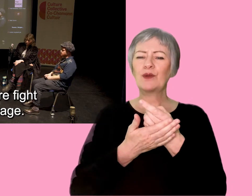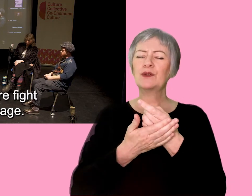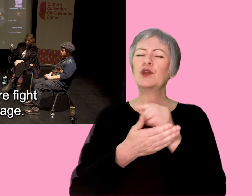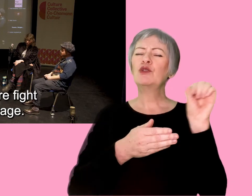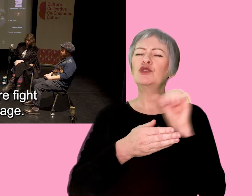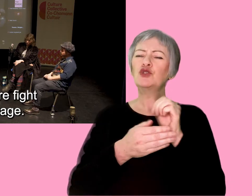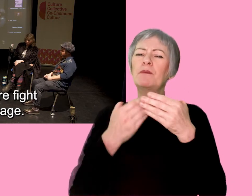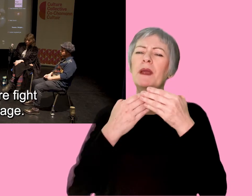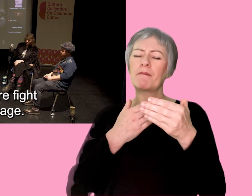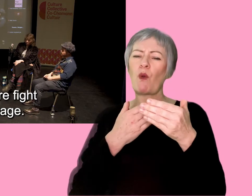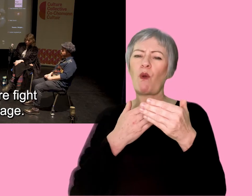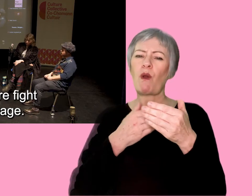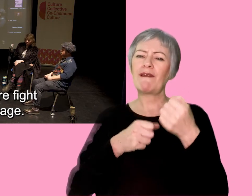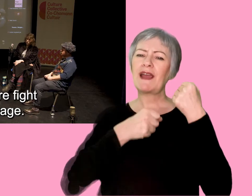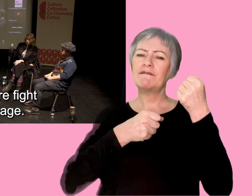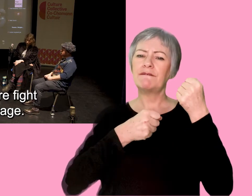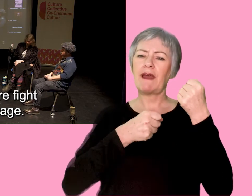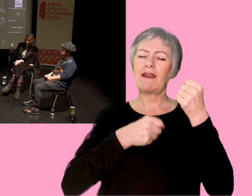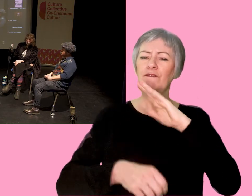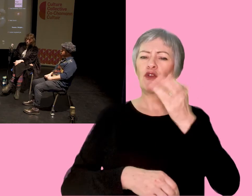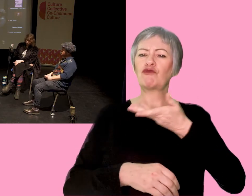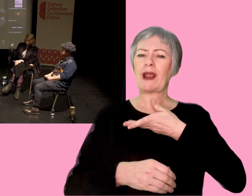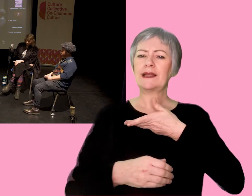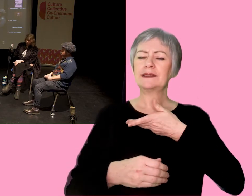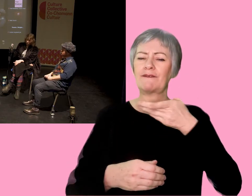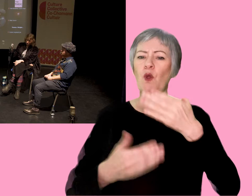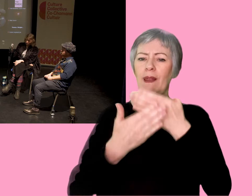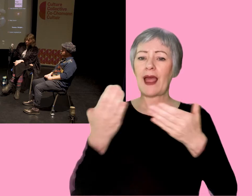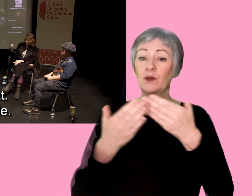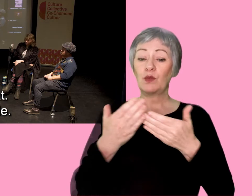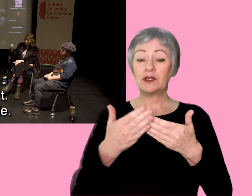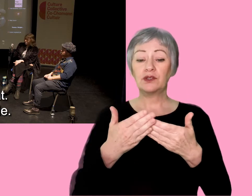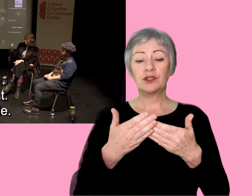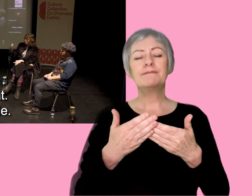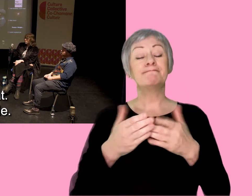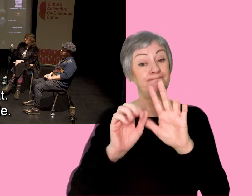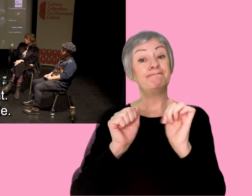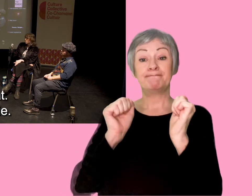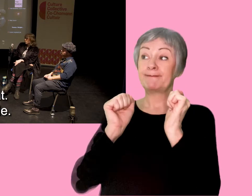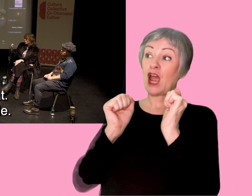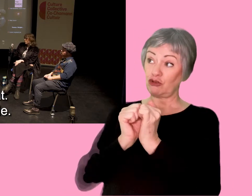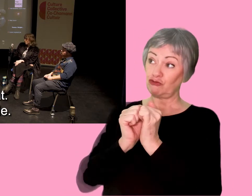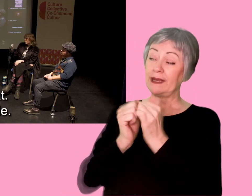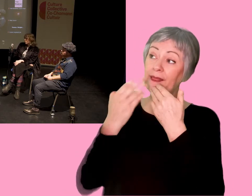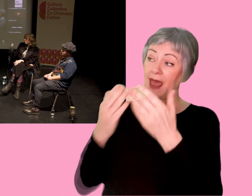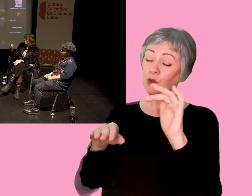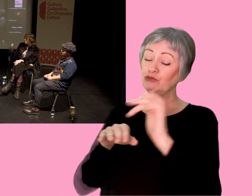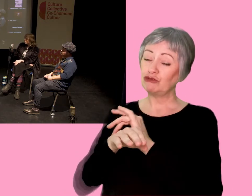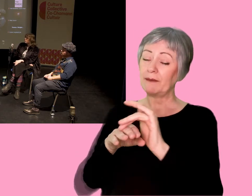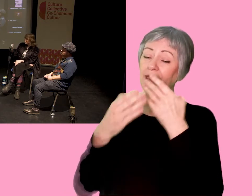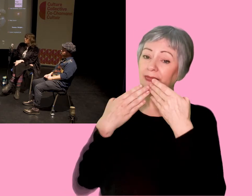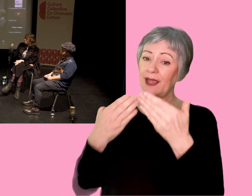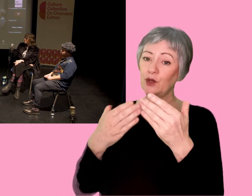more fight for rights for language. Yeah, I agree with that. Thank you, Jamie. Thank